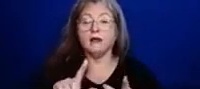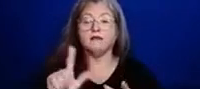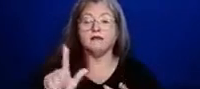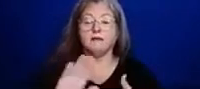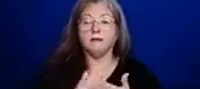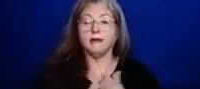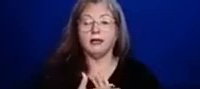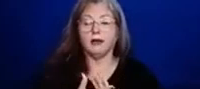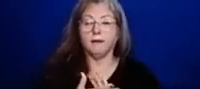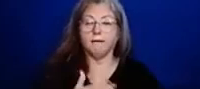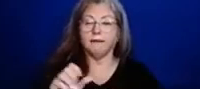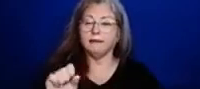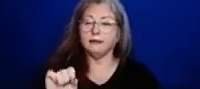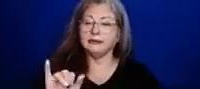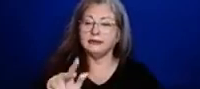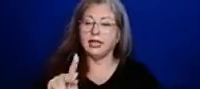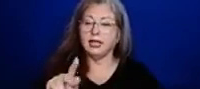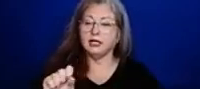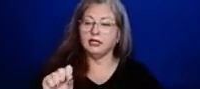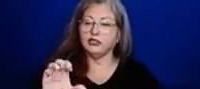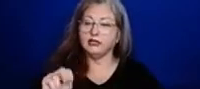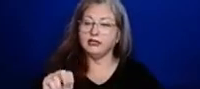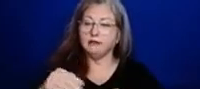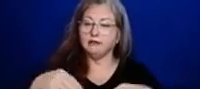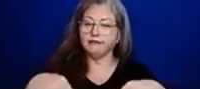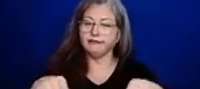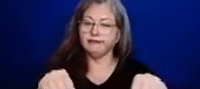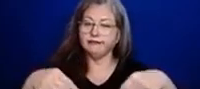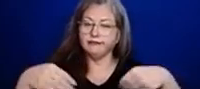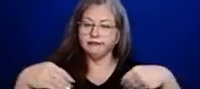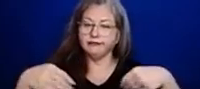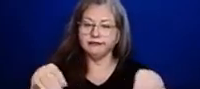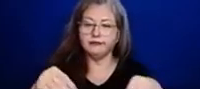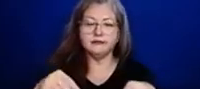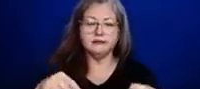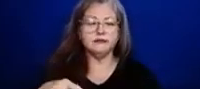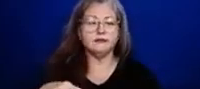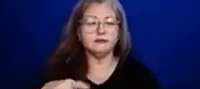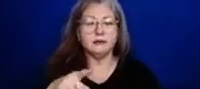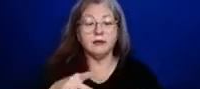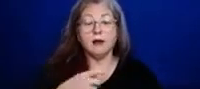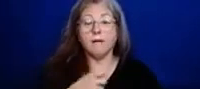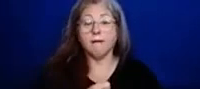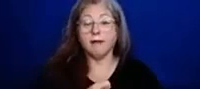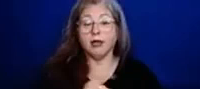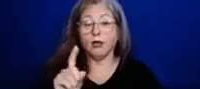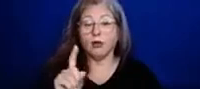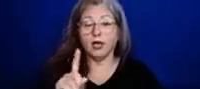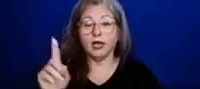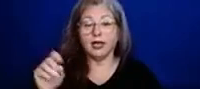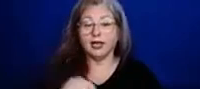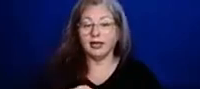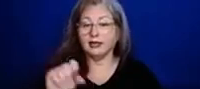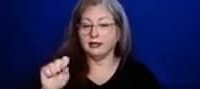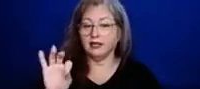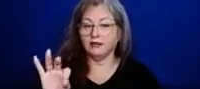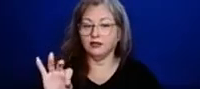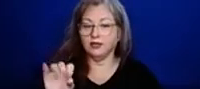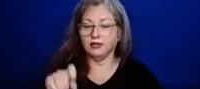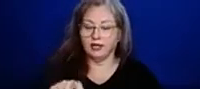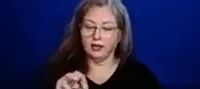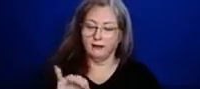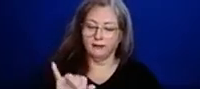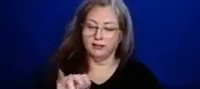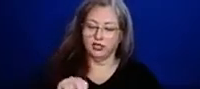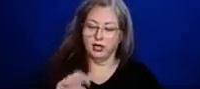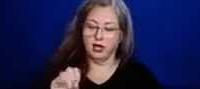became a silkscreen. And this also was made in San Francisco, in Mission